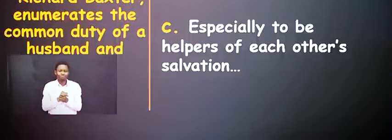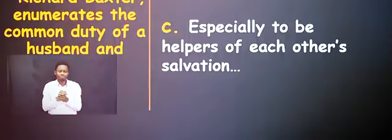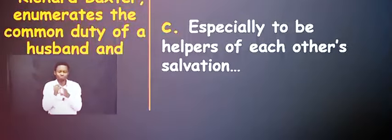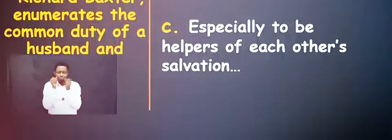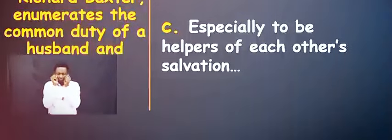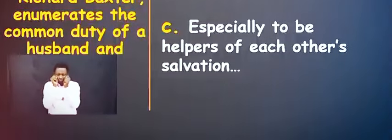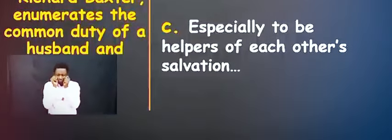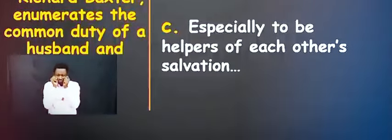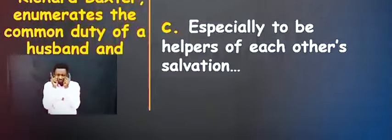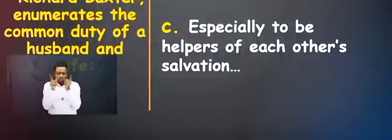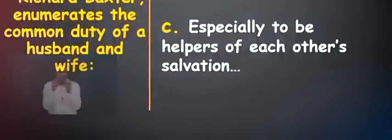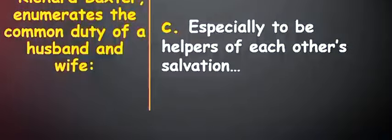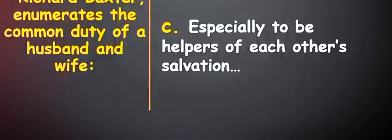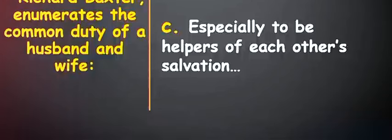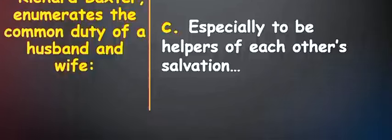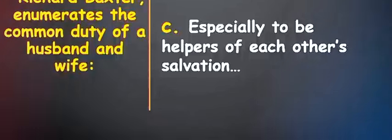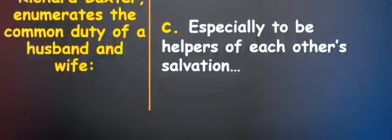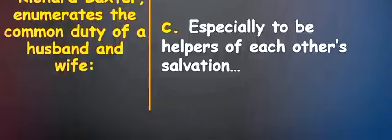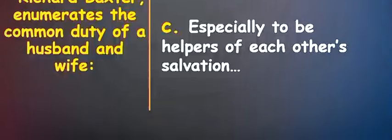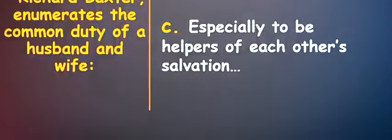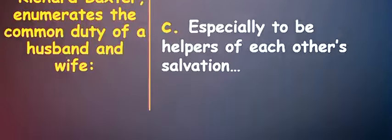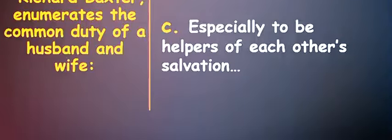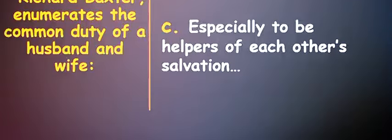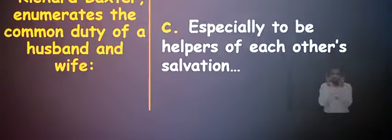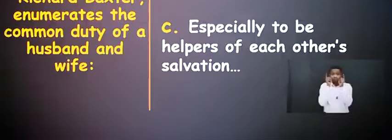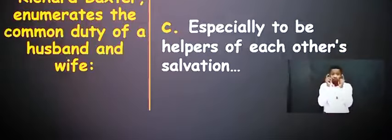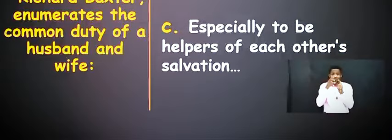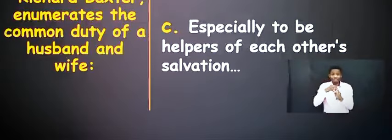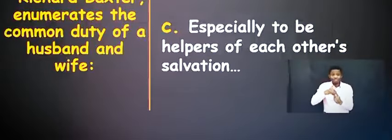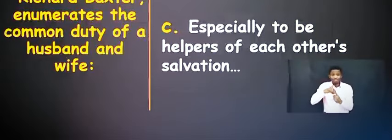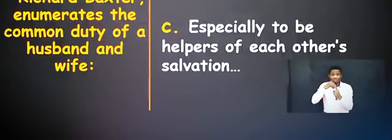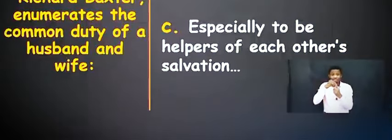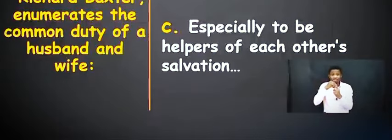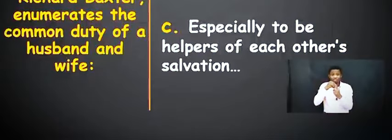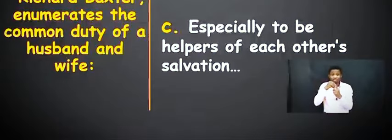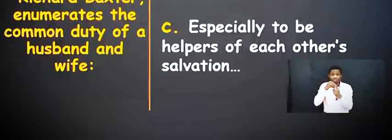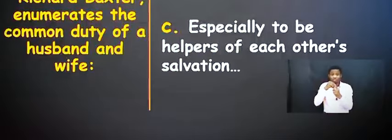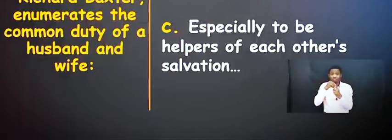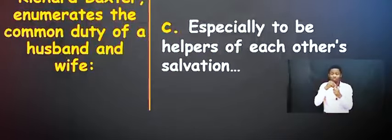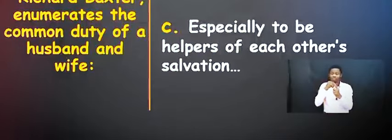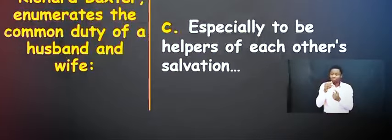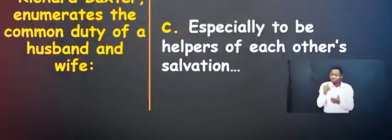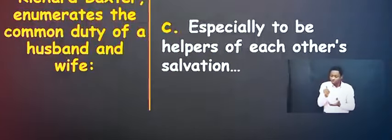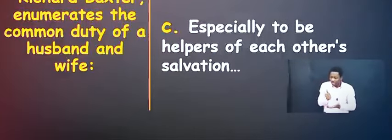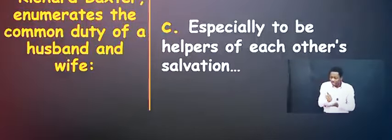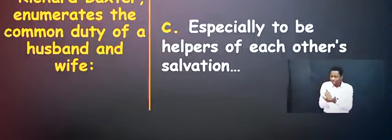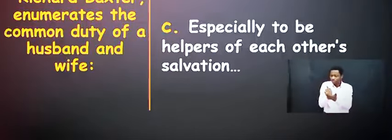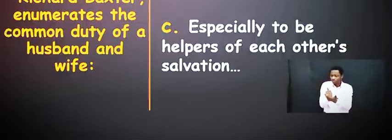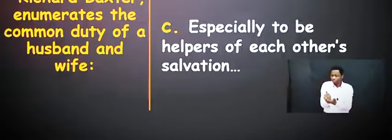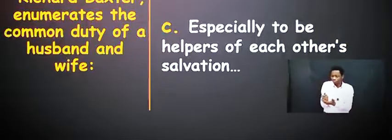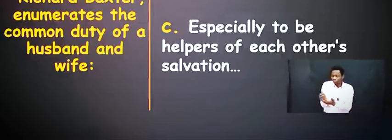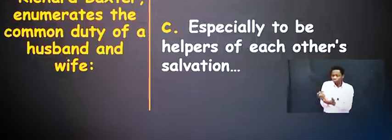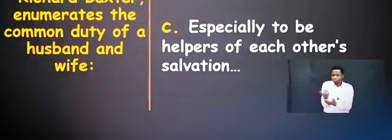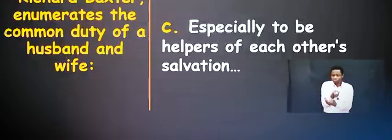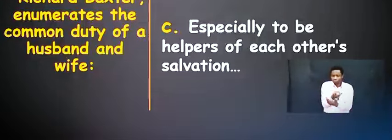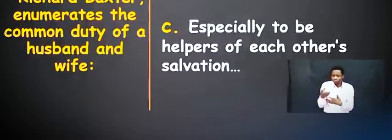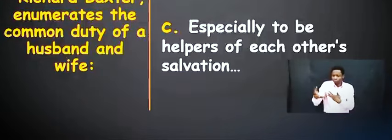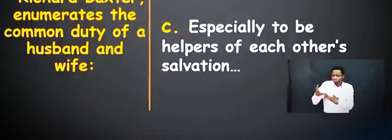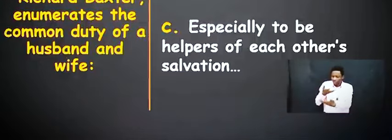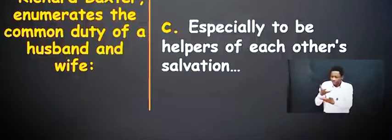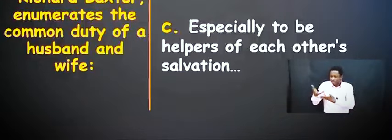time I met it. Especially to be helpers of each other's salvation.